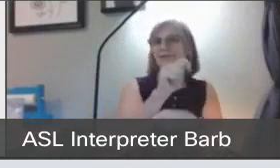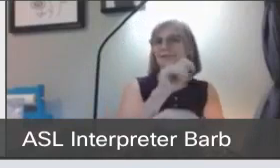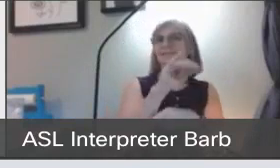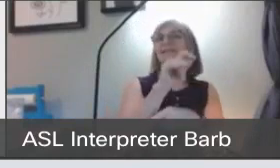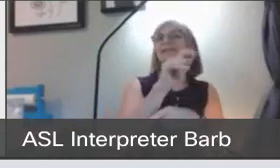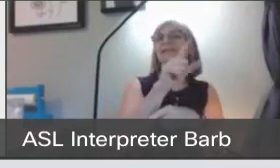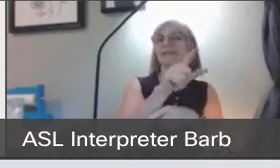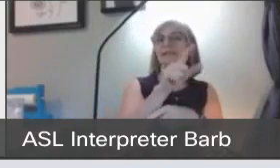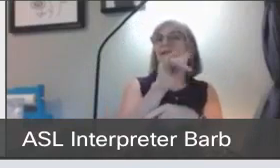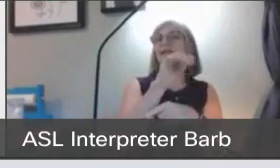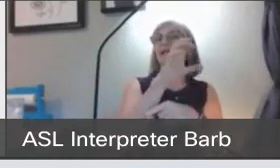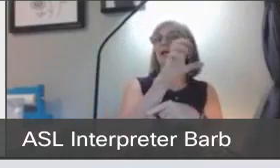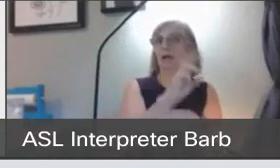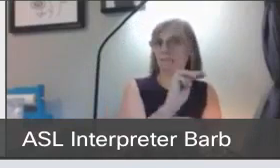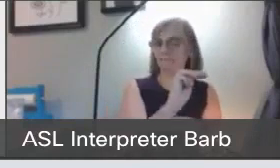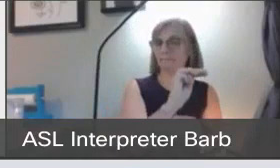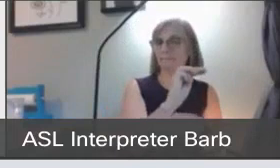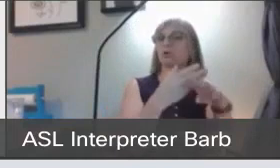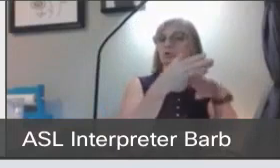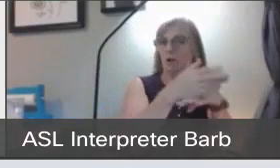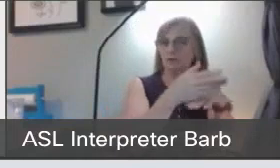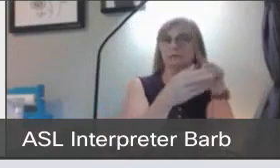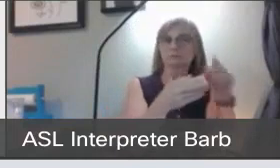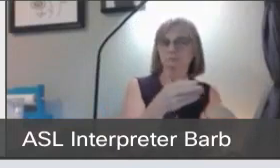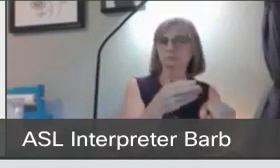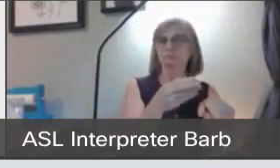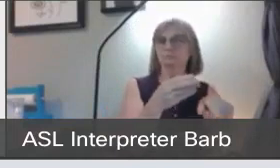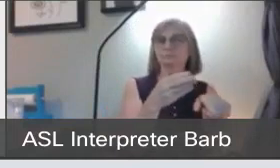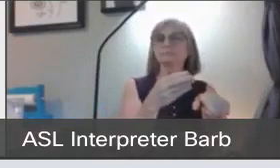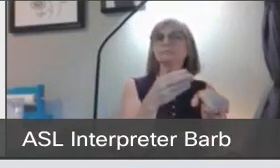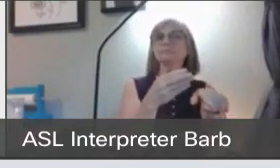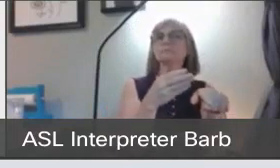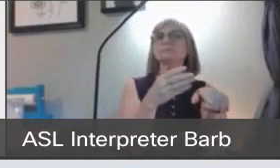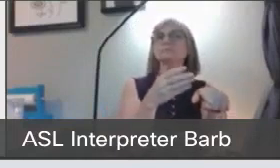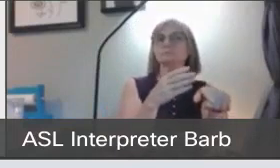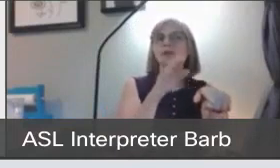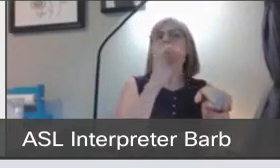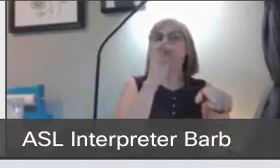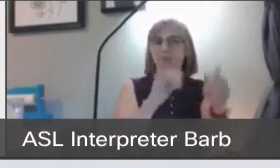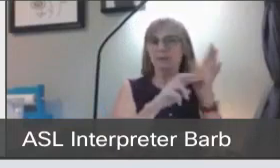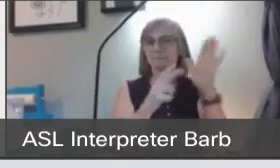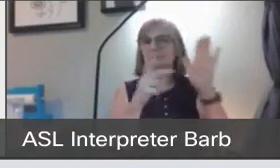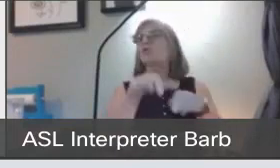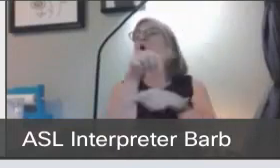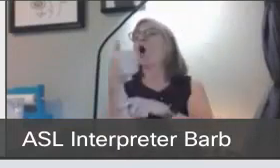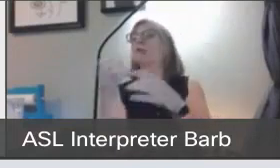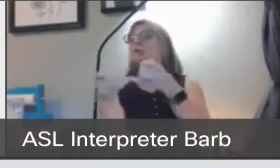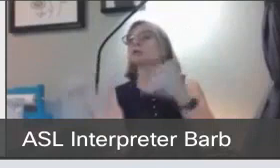University more directly than it does today using the Hawthorne Bridge. And that gives a much better impact for